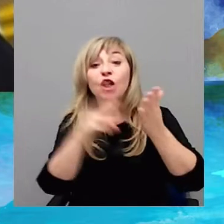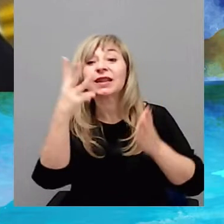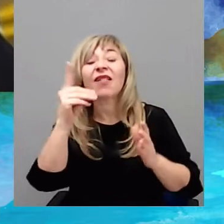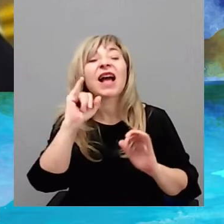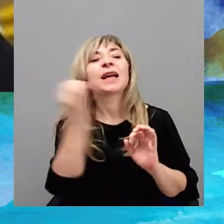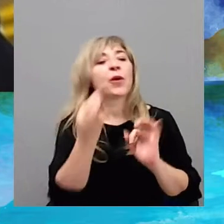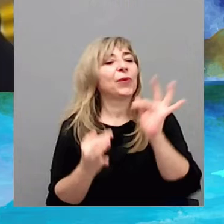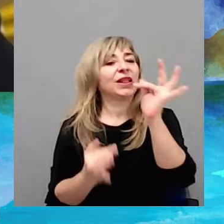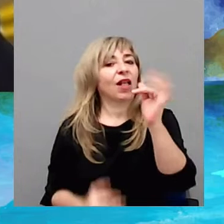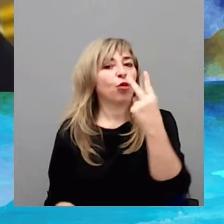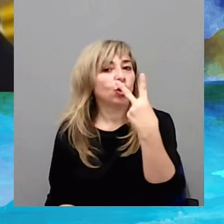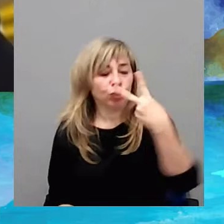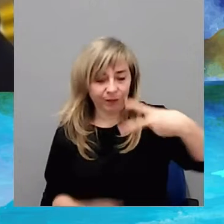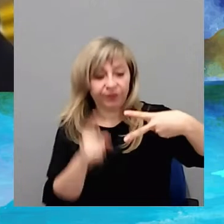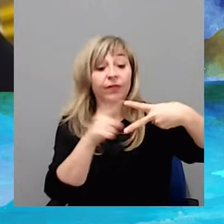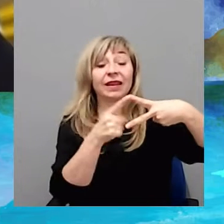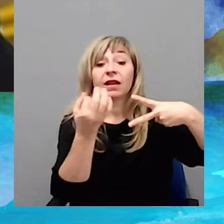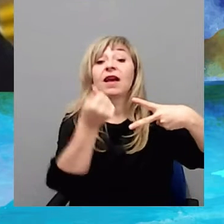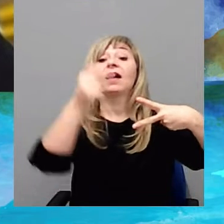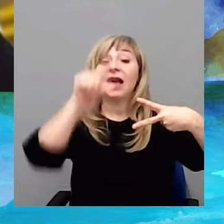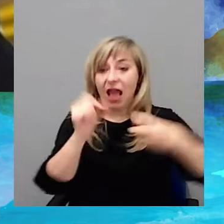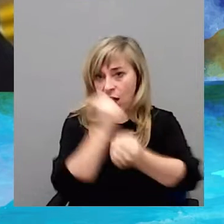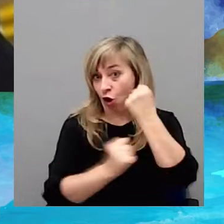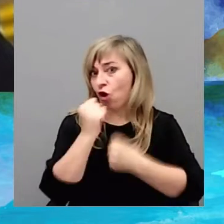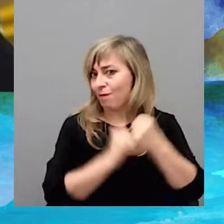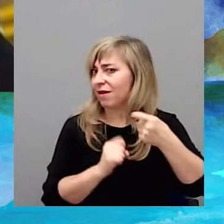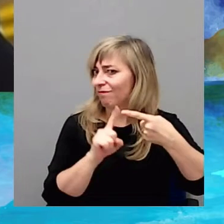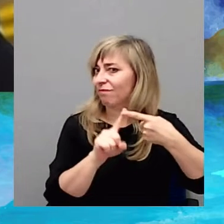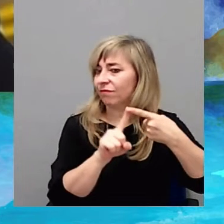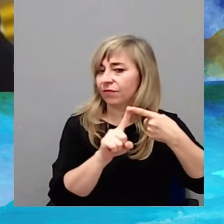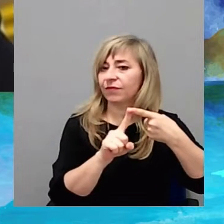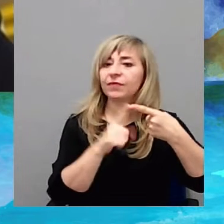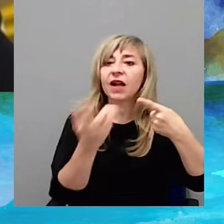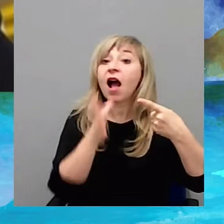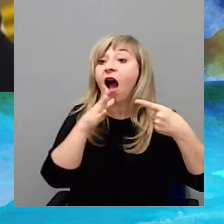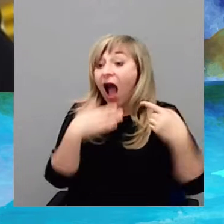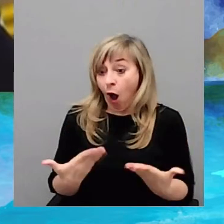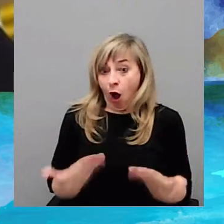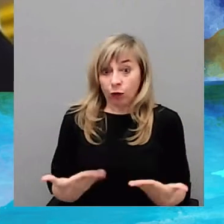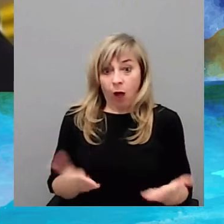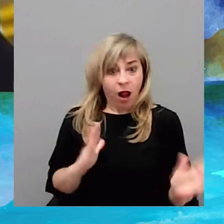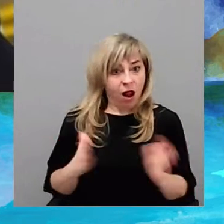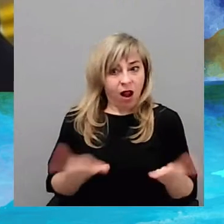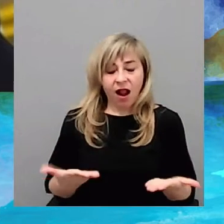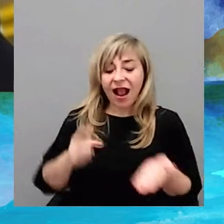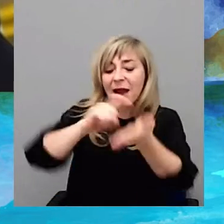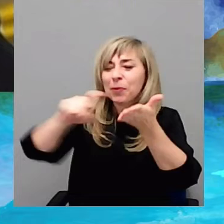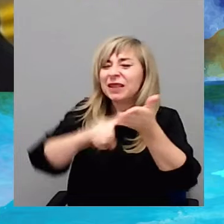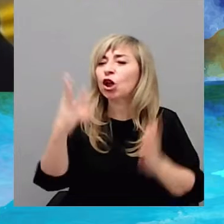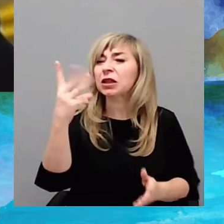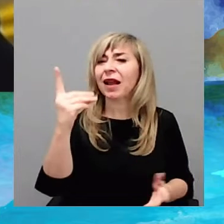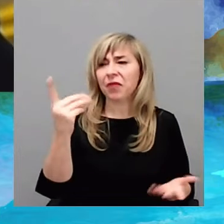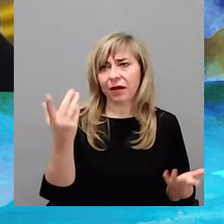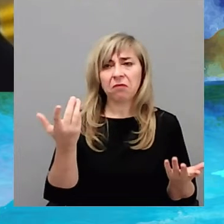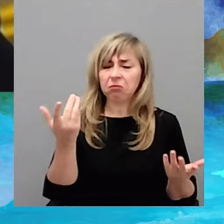3D printing provides two advantages. One is the economic advantage. Today's 3D printing